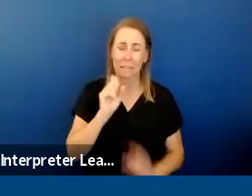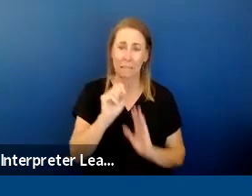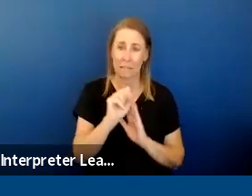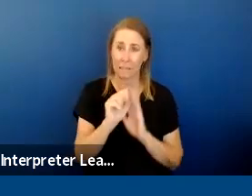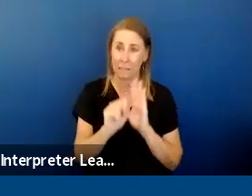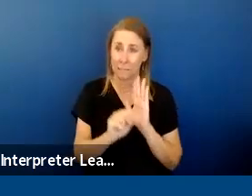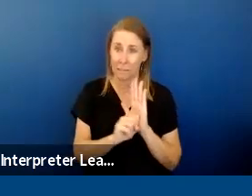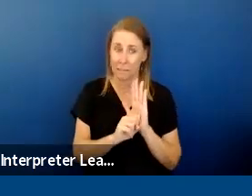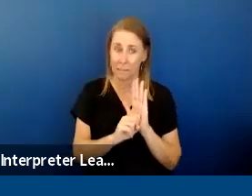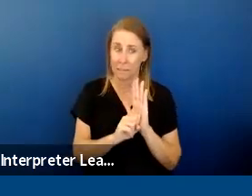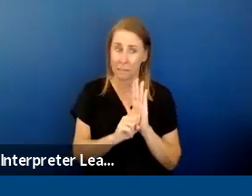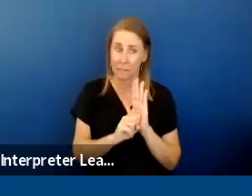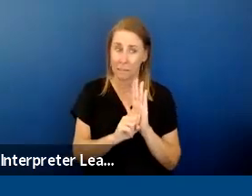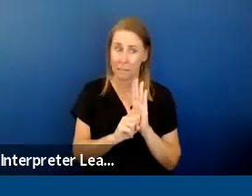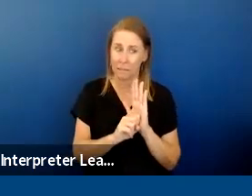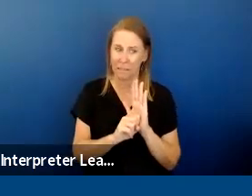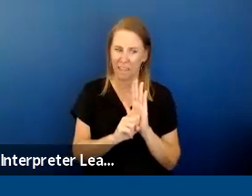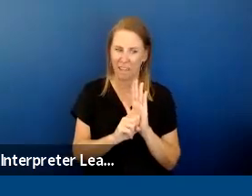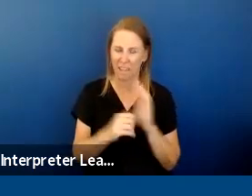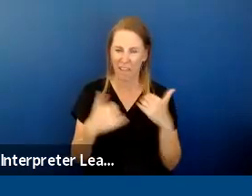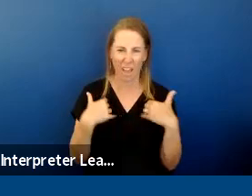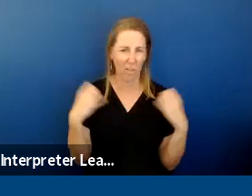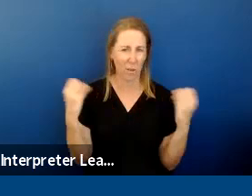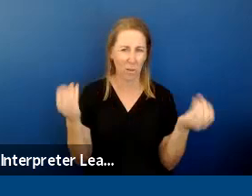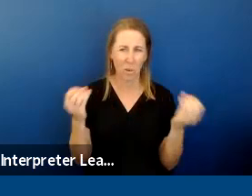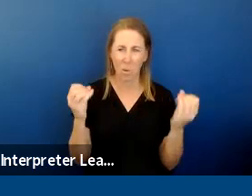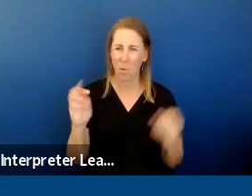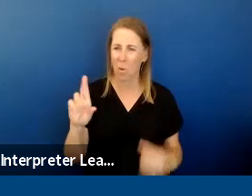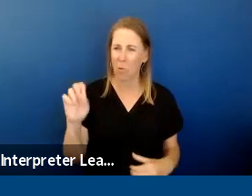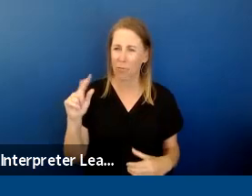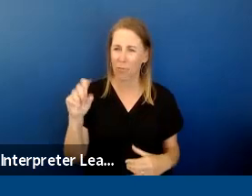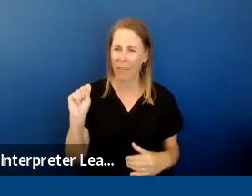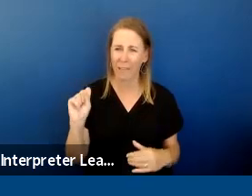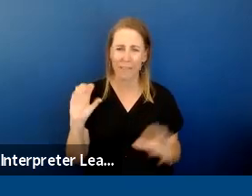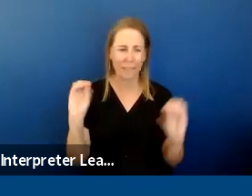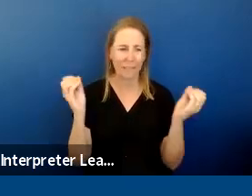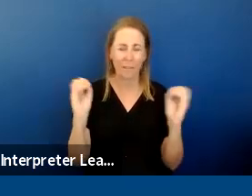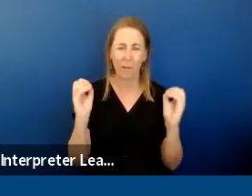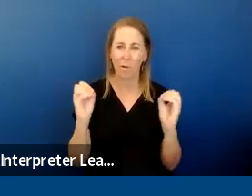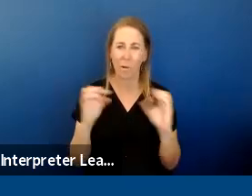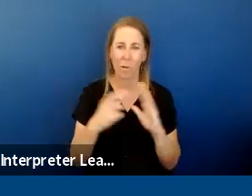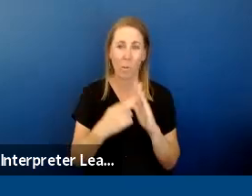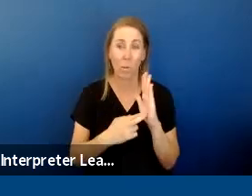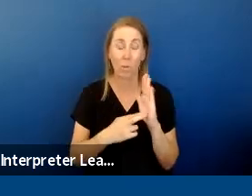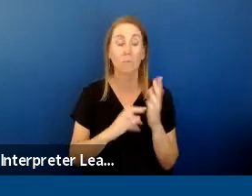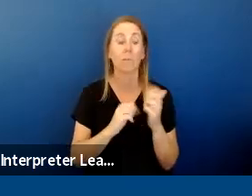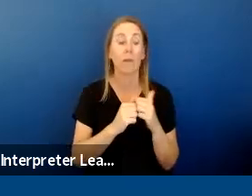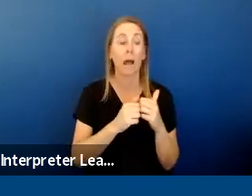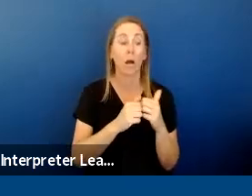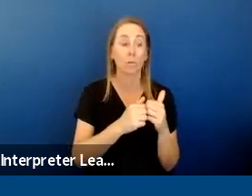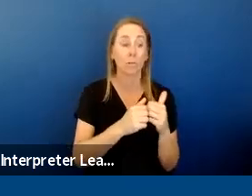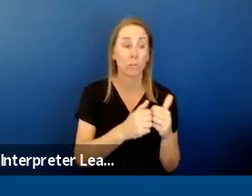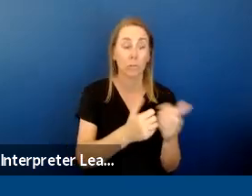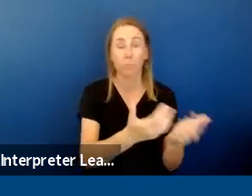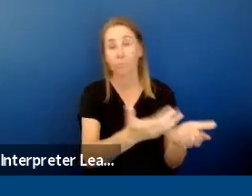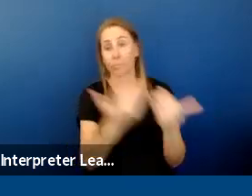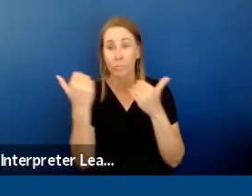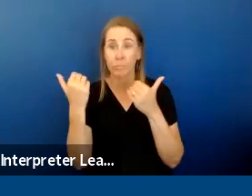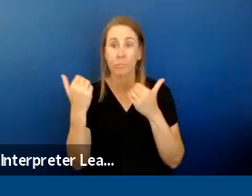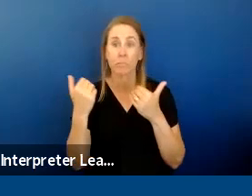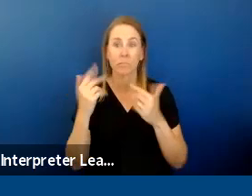I'll take a stab at it. I don't have a specific answer. I would work closely with your local community's emergency